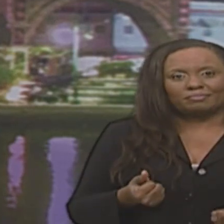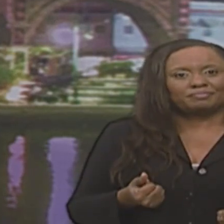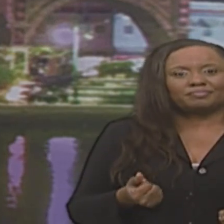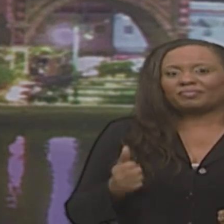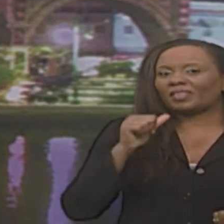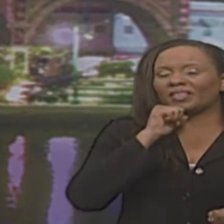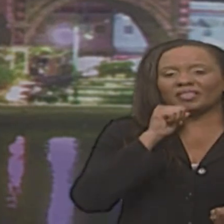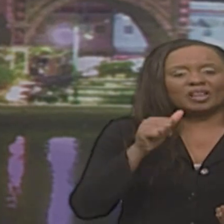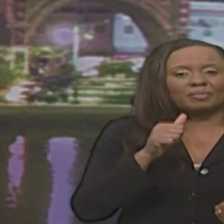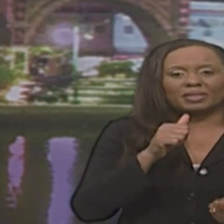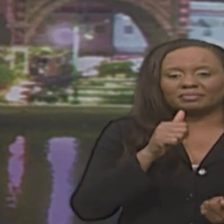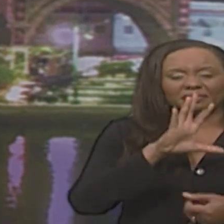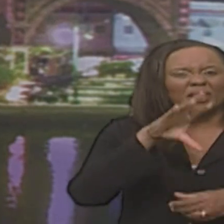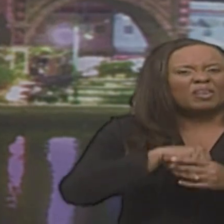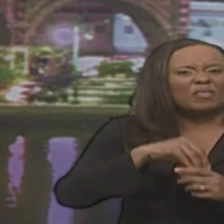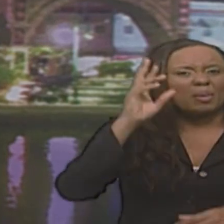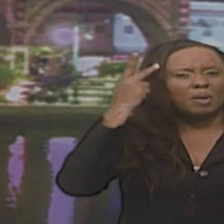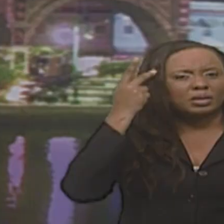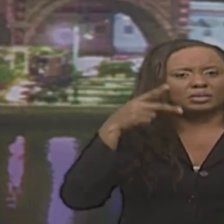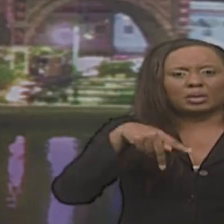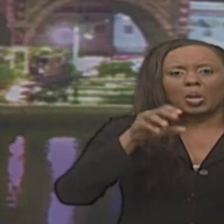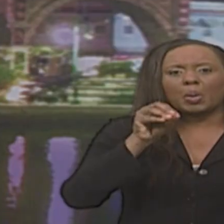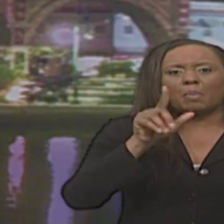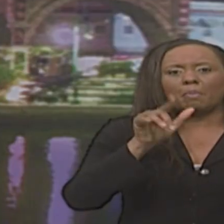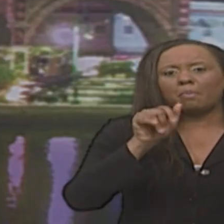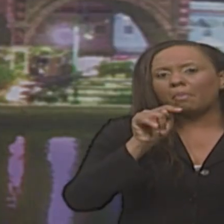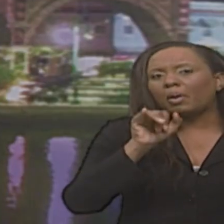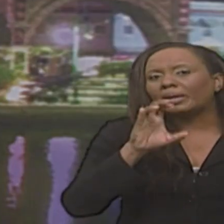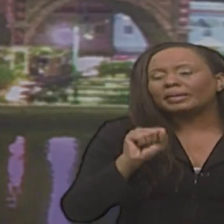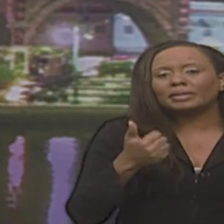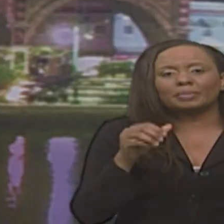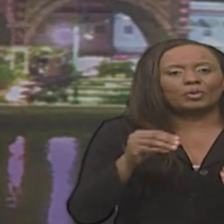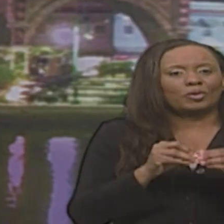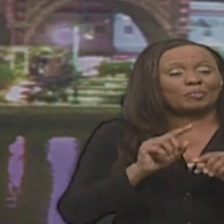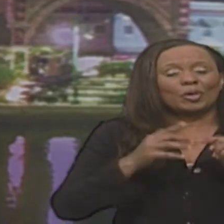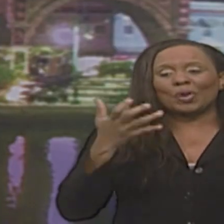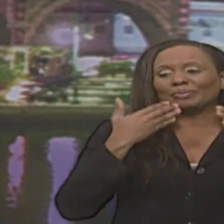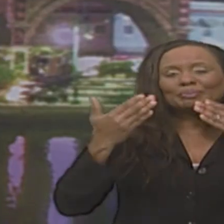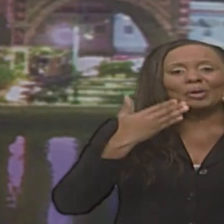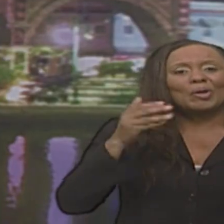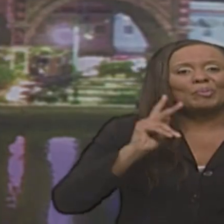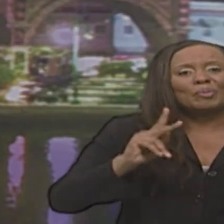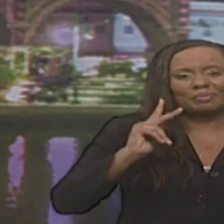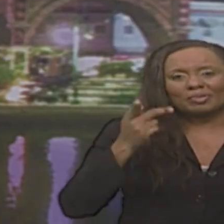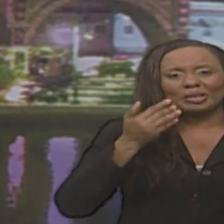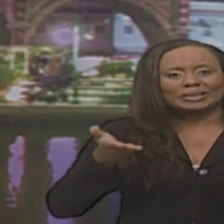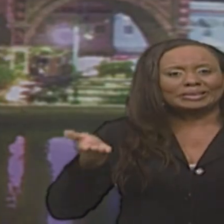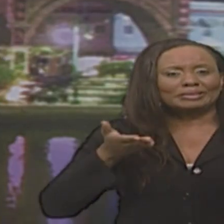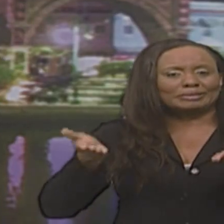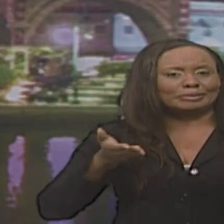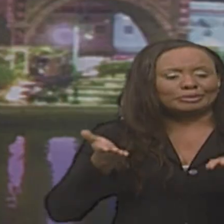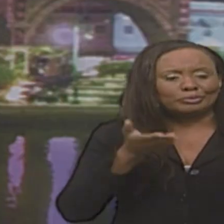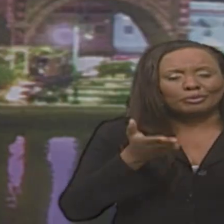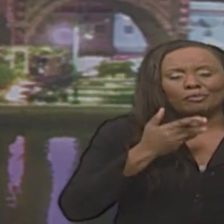Minister during the United Progressive Party's tenure thanked the people for allowing him to serve. Spencer is presently serving his sixth unbroken